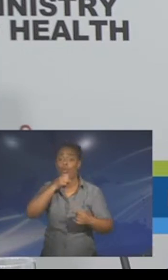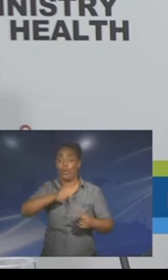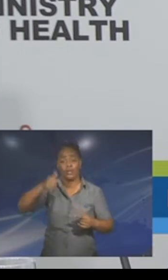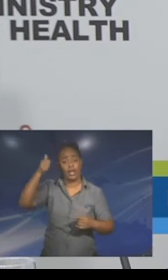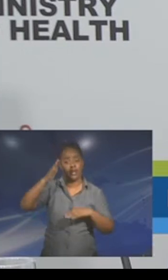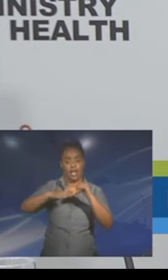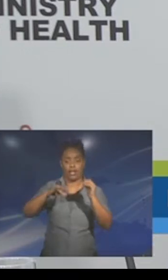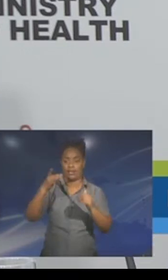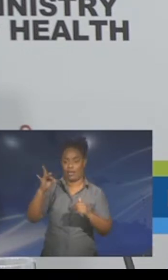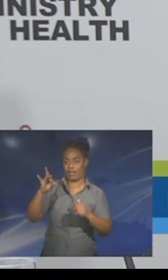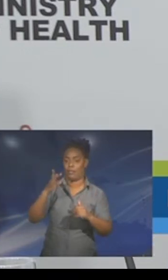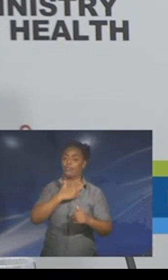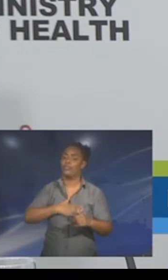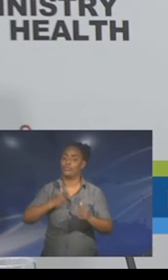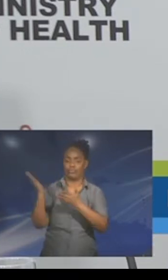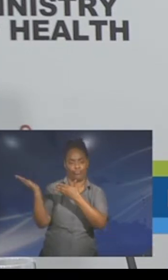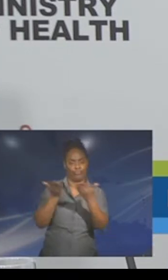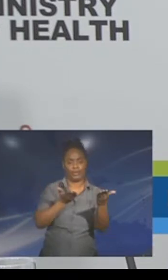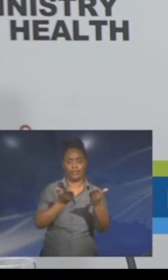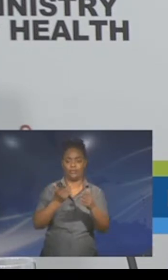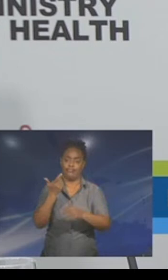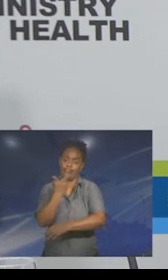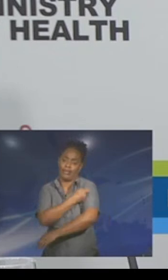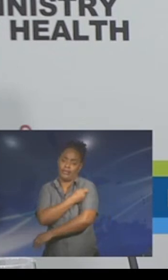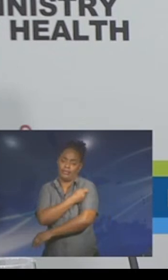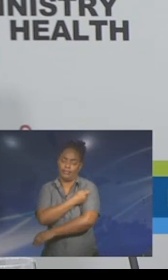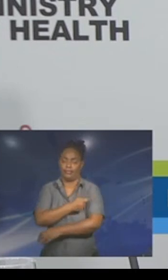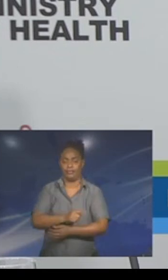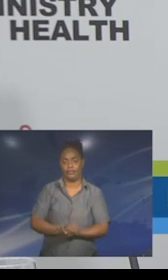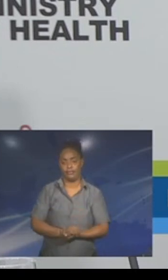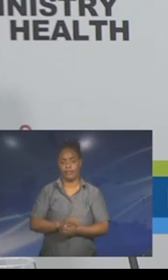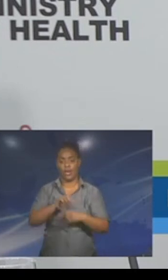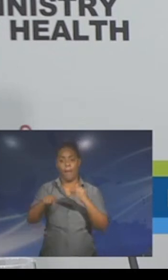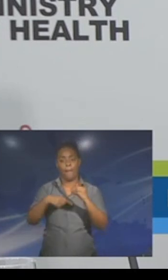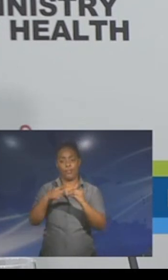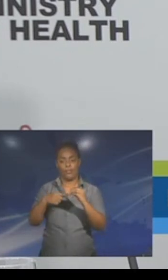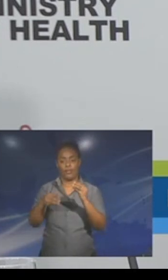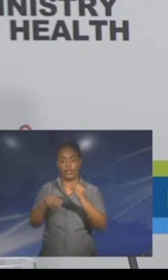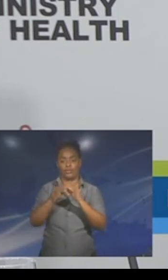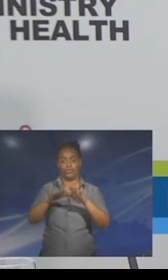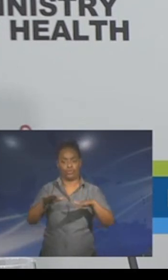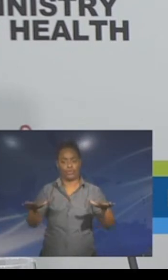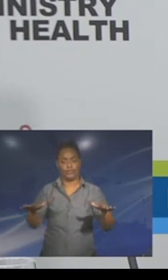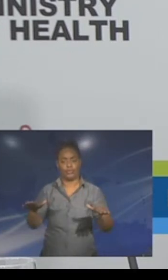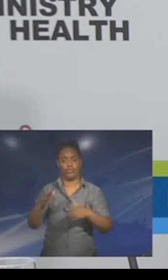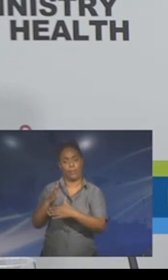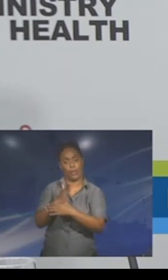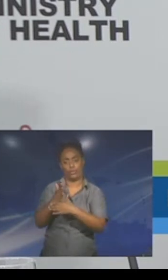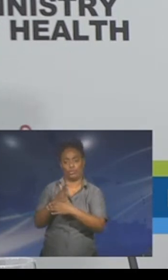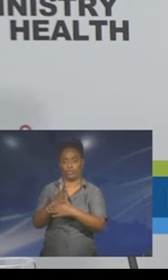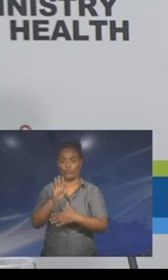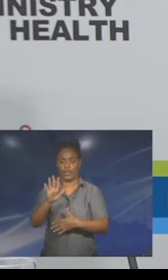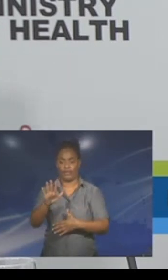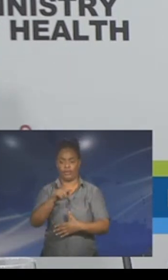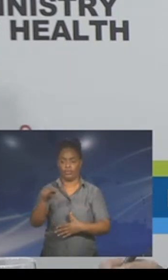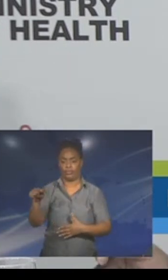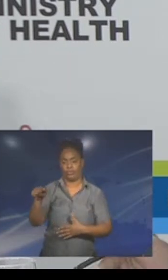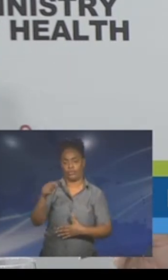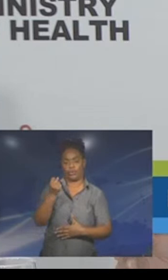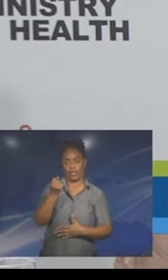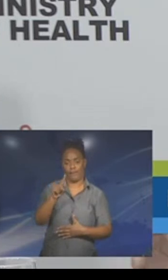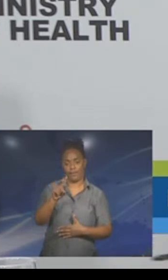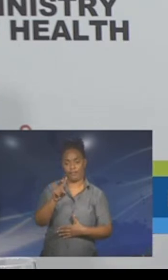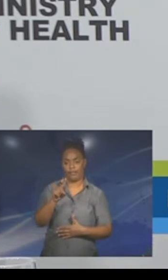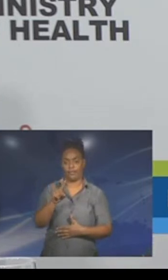boosted. The total number of children in the 5 to 11 cohort,